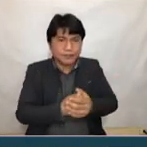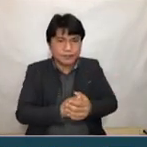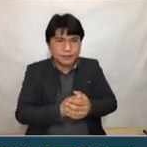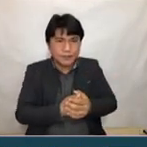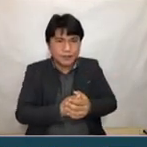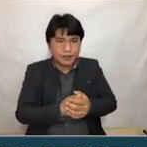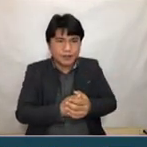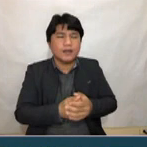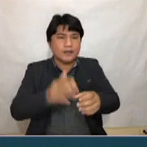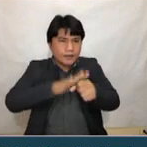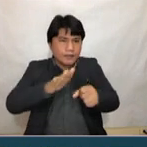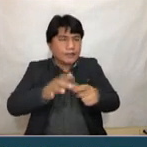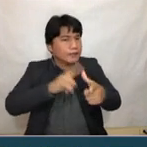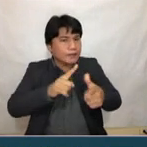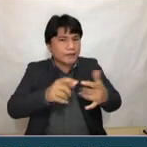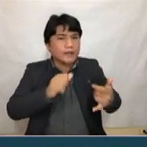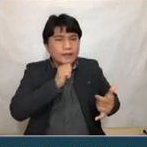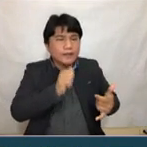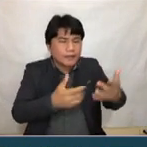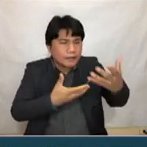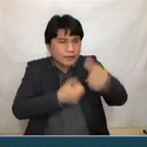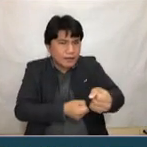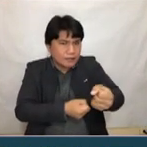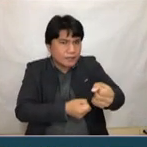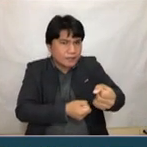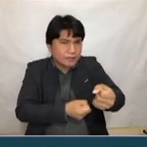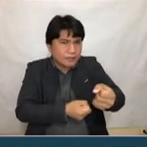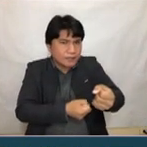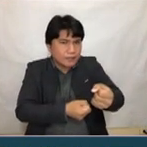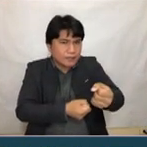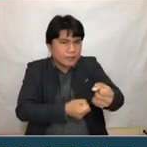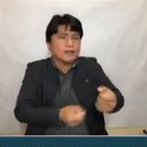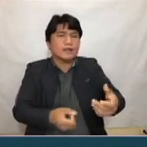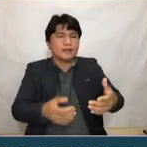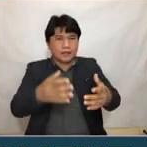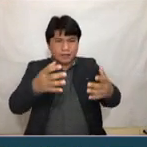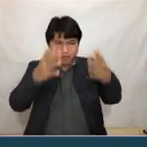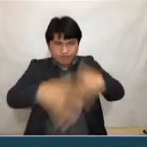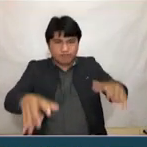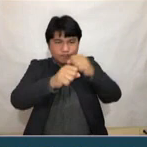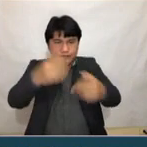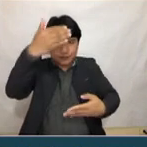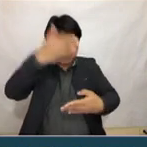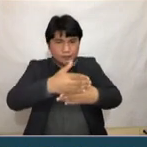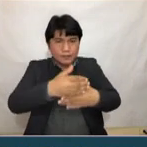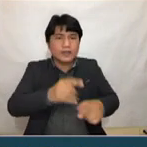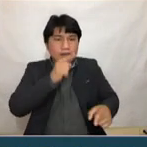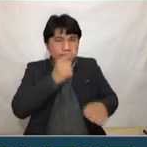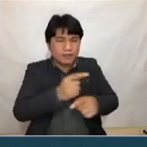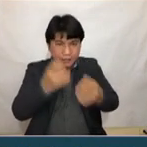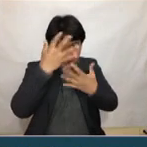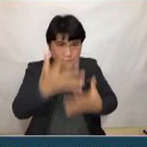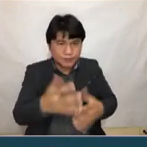then we don't necessarily trust that the lifting of the lockdown is actually made with the right information. So